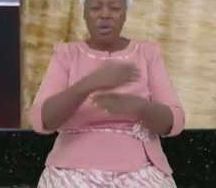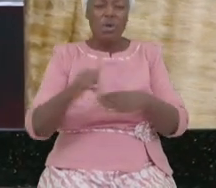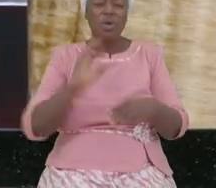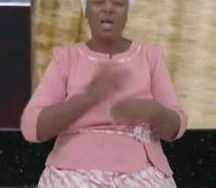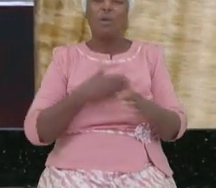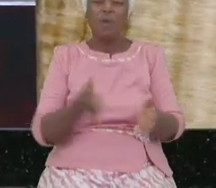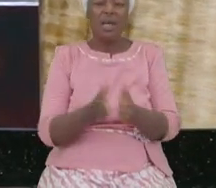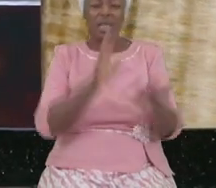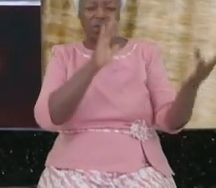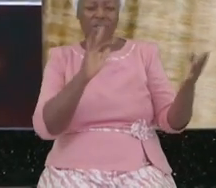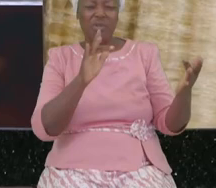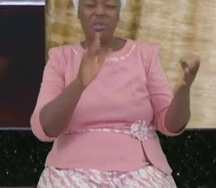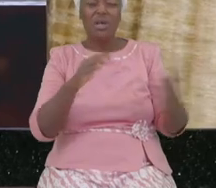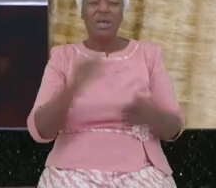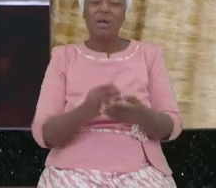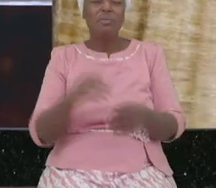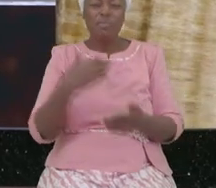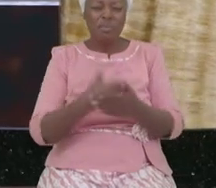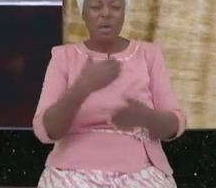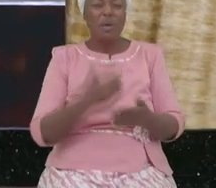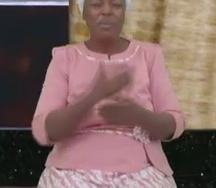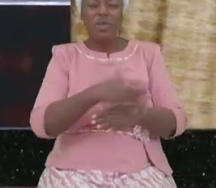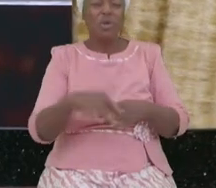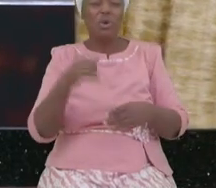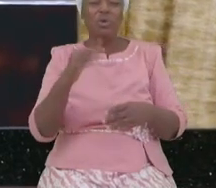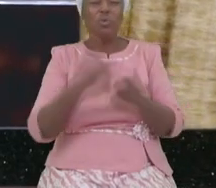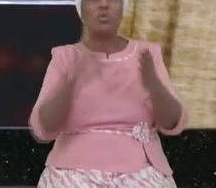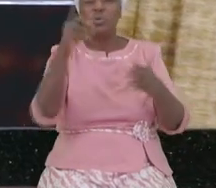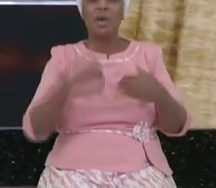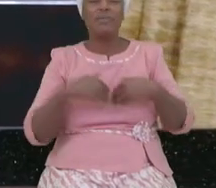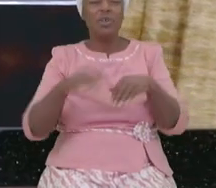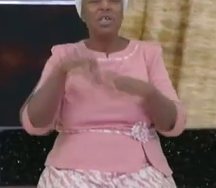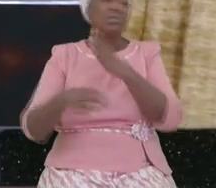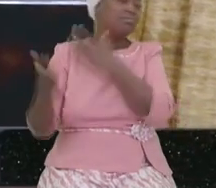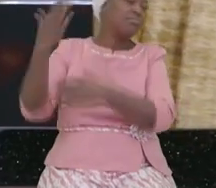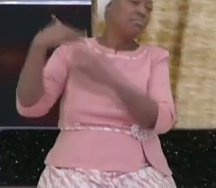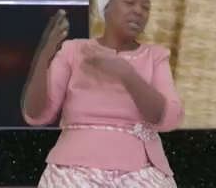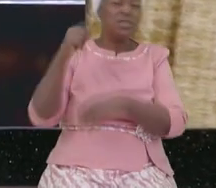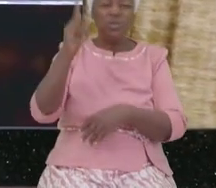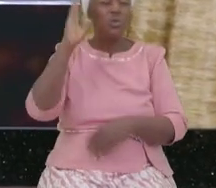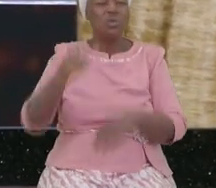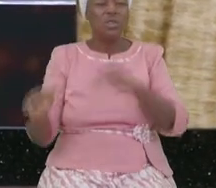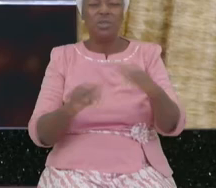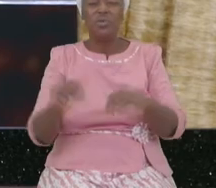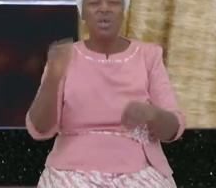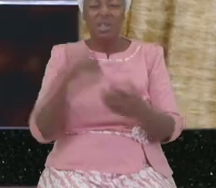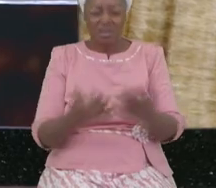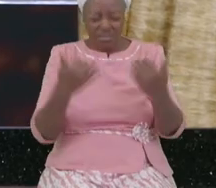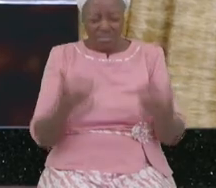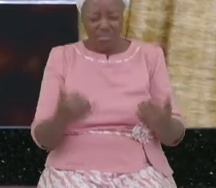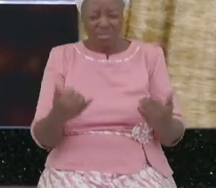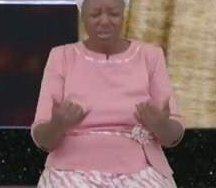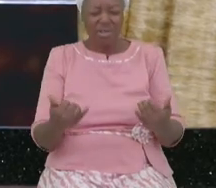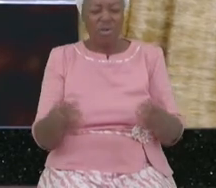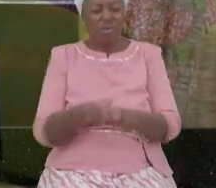our expectation, beyond what you have done in the past, you will do even this year